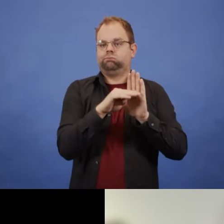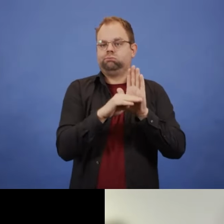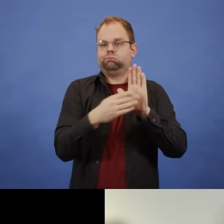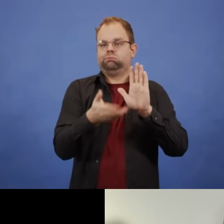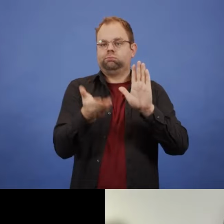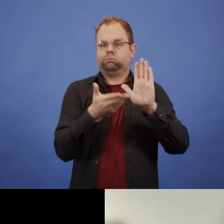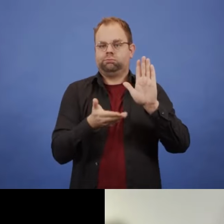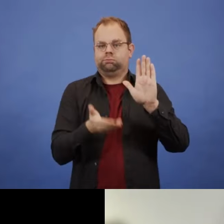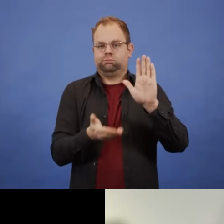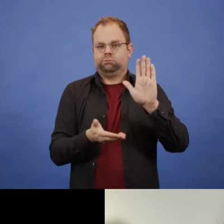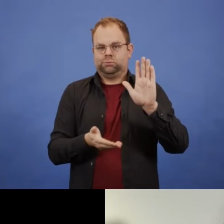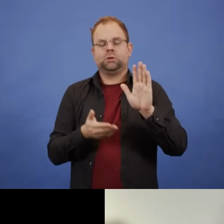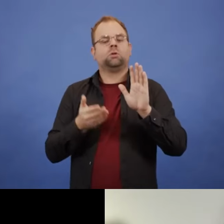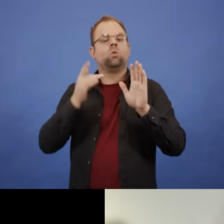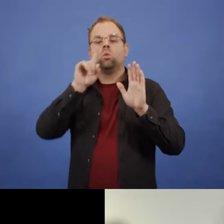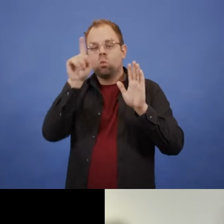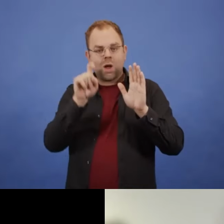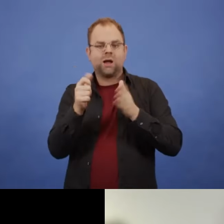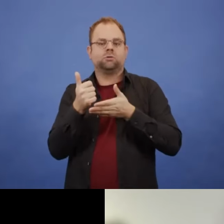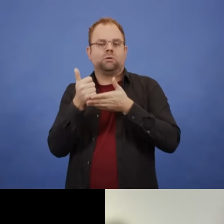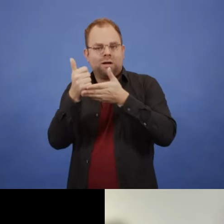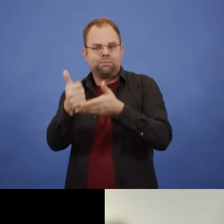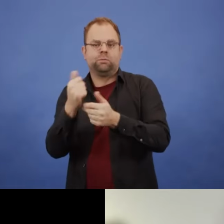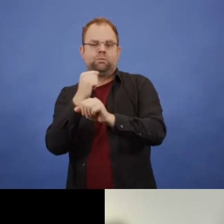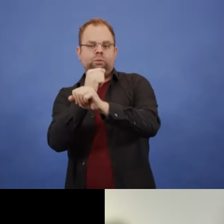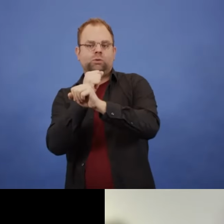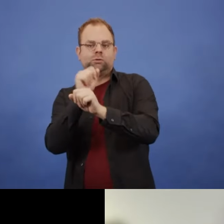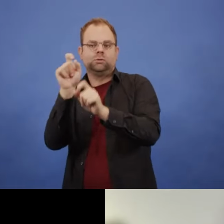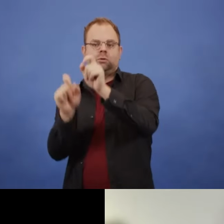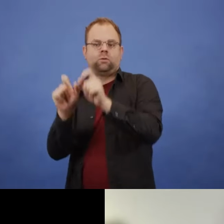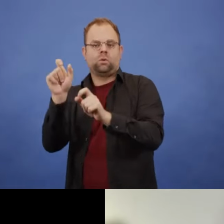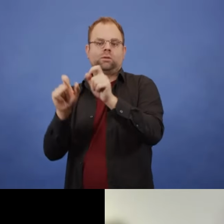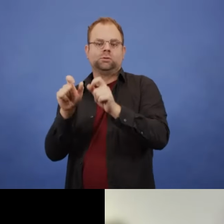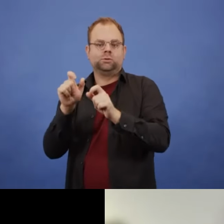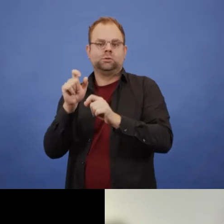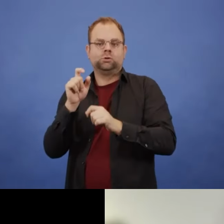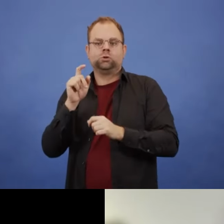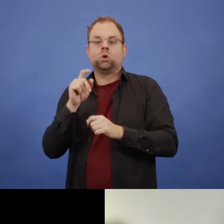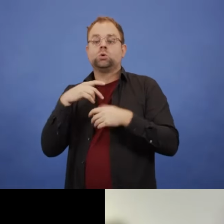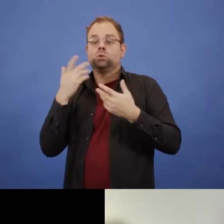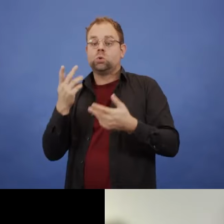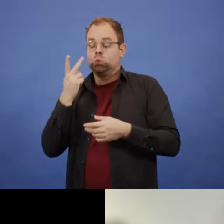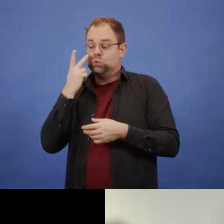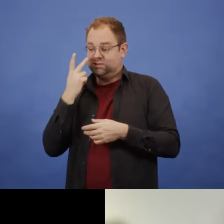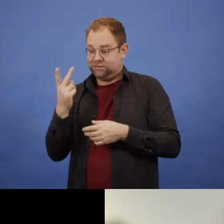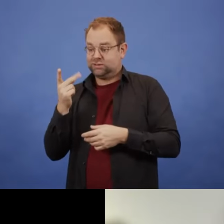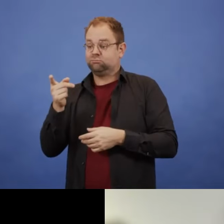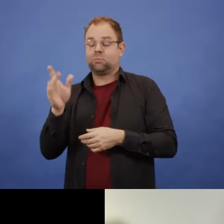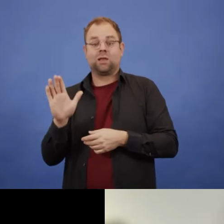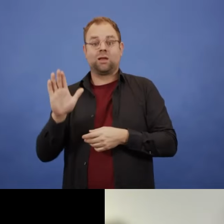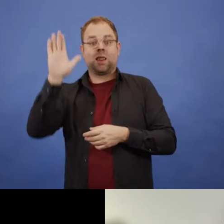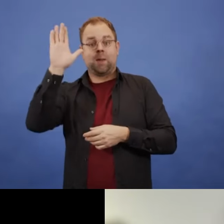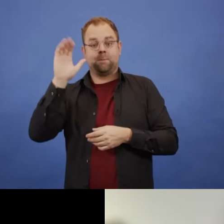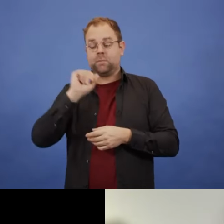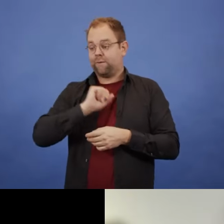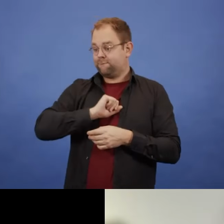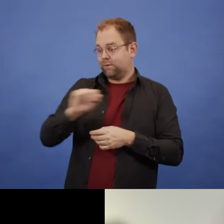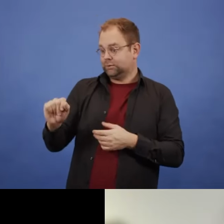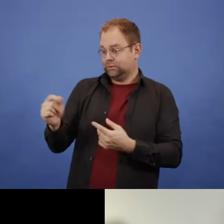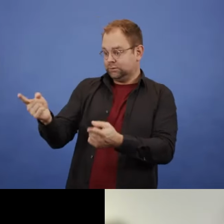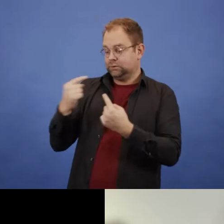situation, accelerated procedure might not be adequate. And this should be very clearly taken into